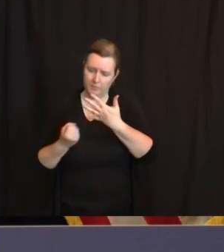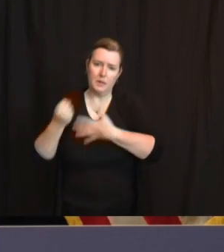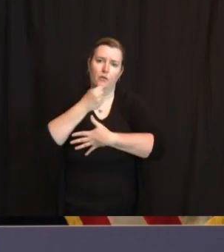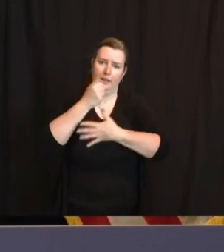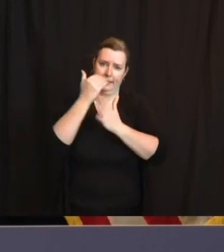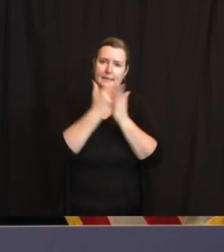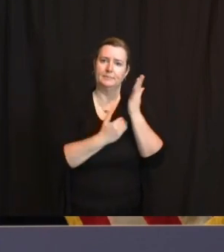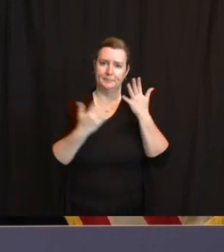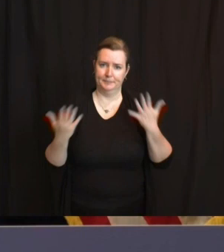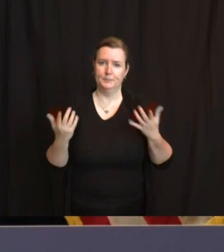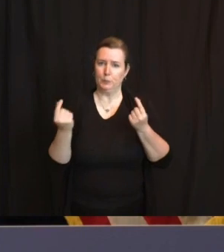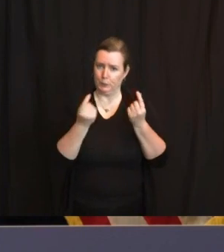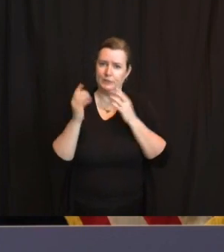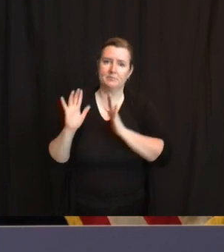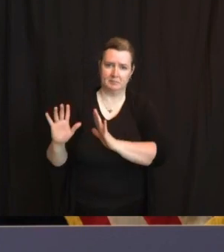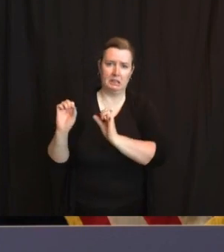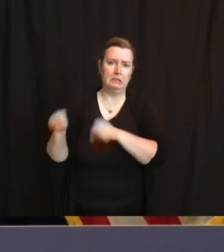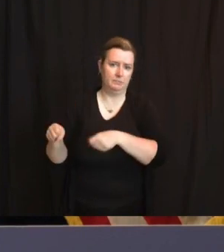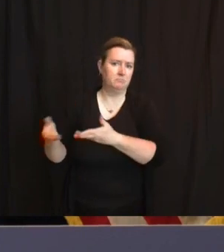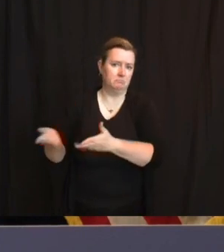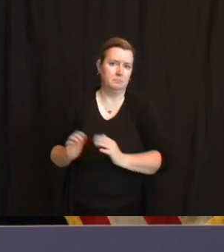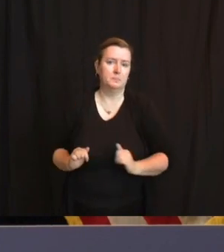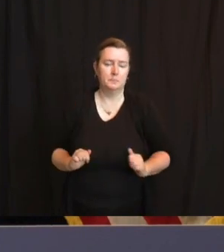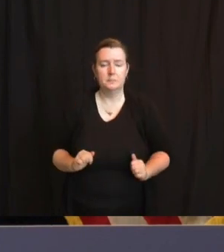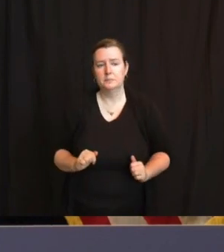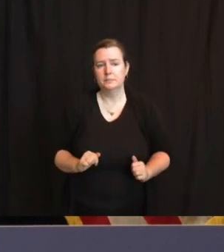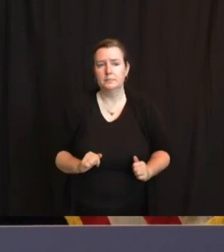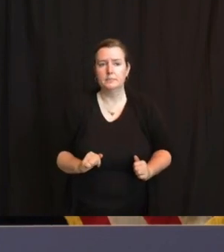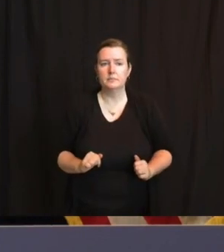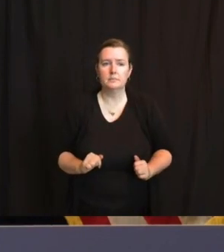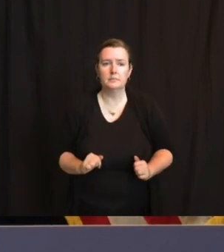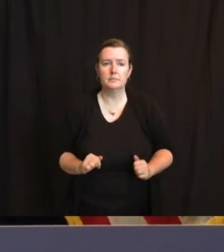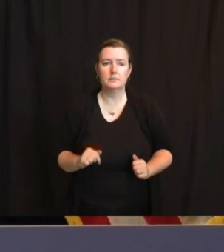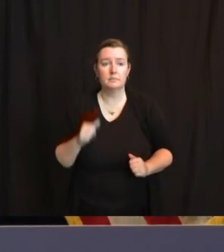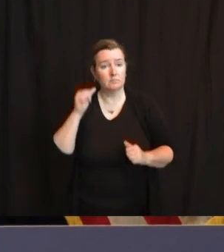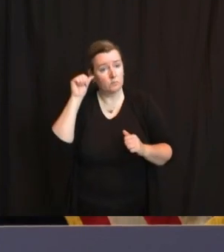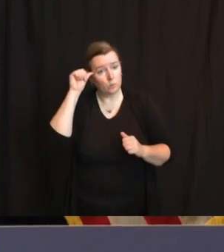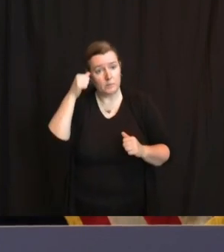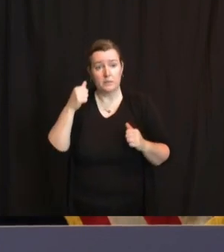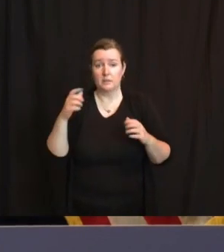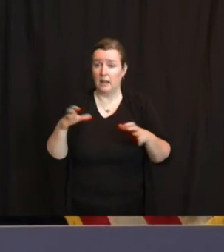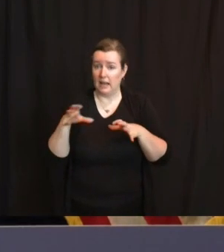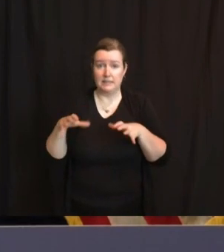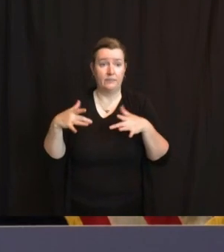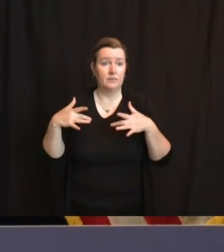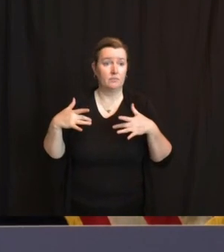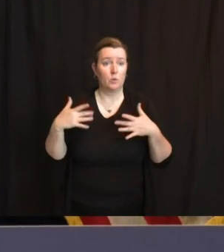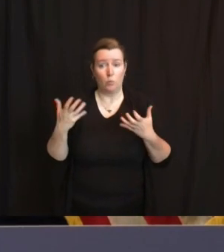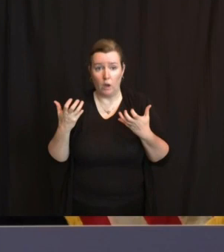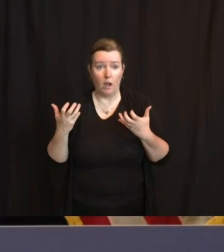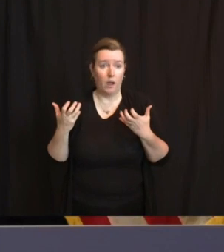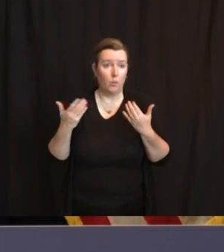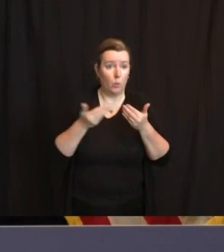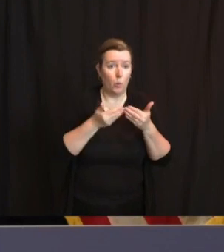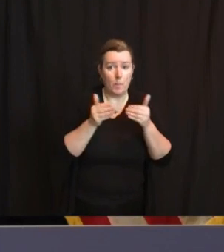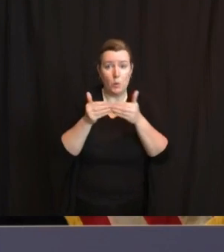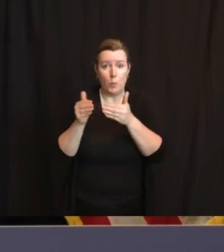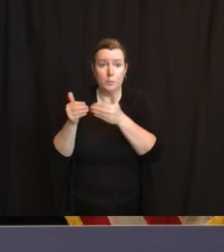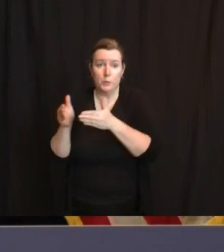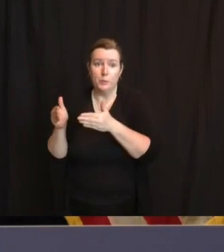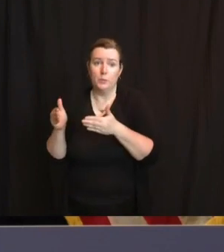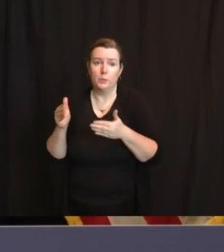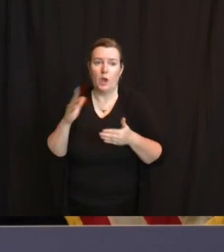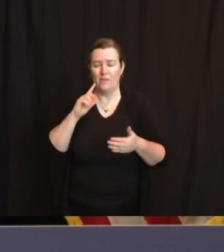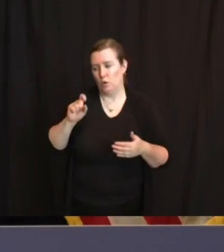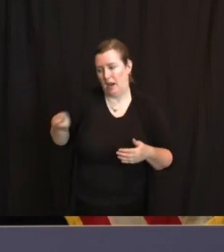water is going to come from my right as to whether or not we can do whatever the steps we take responsibly. But